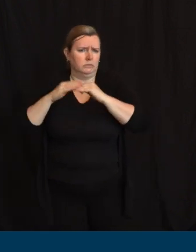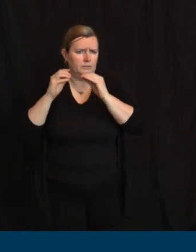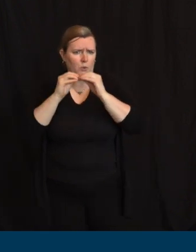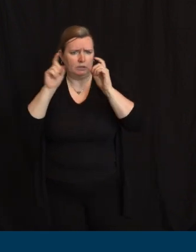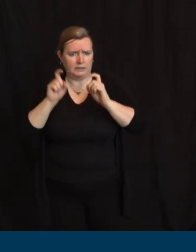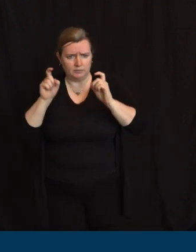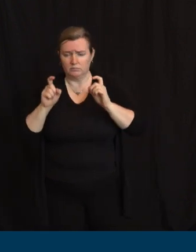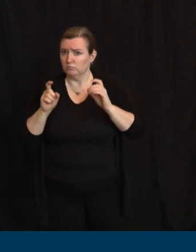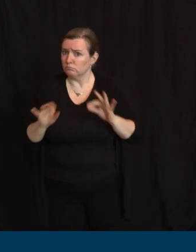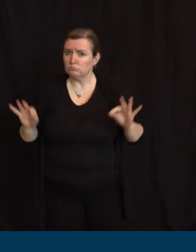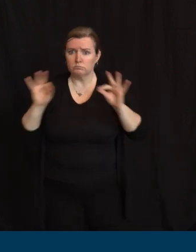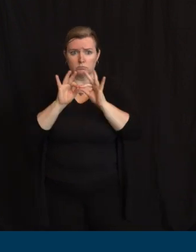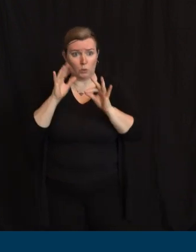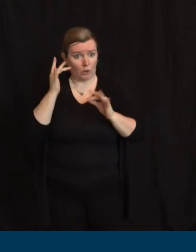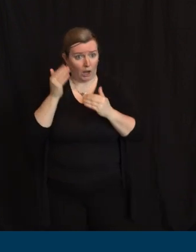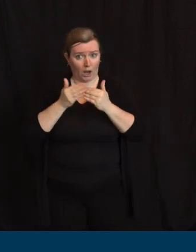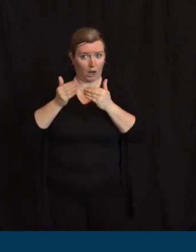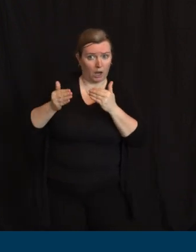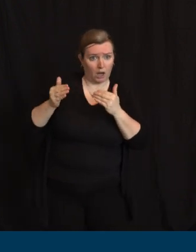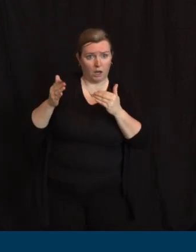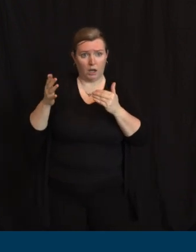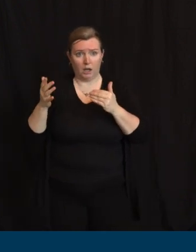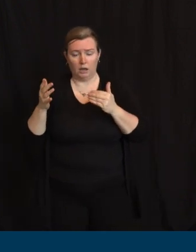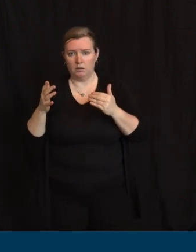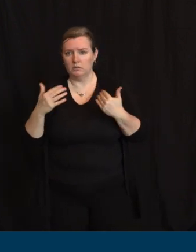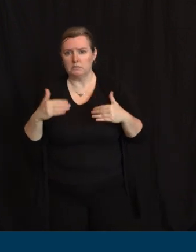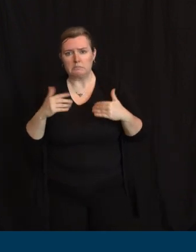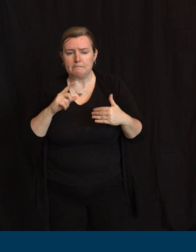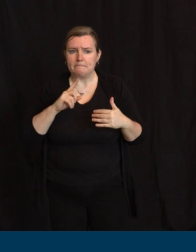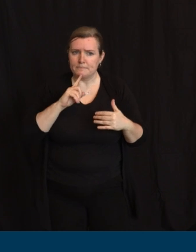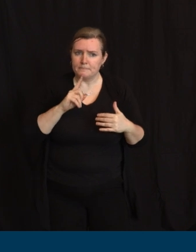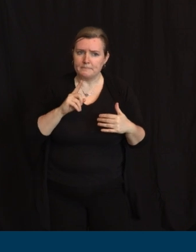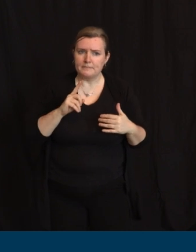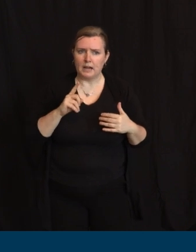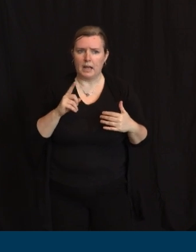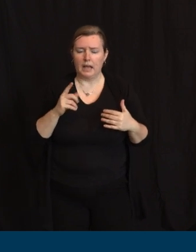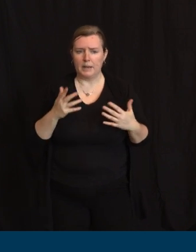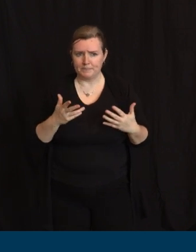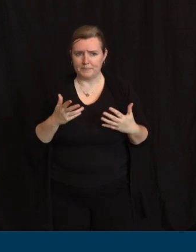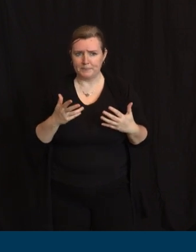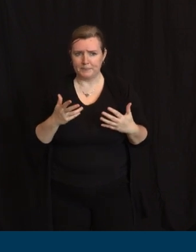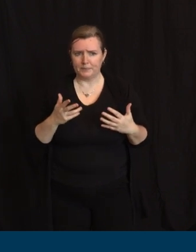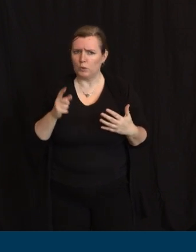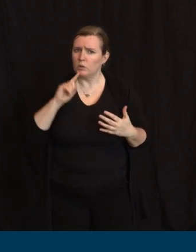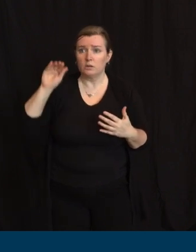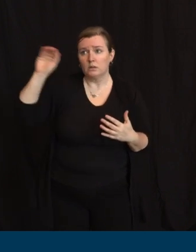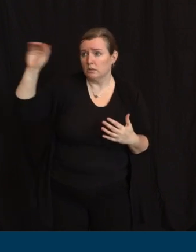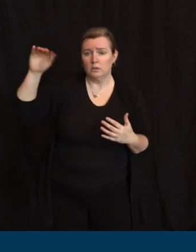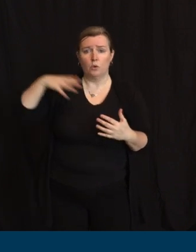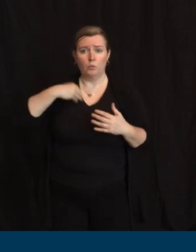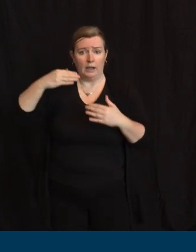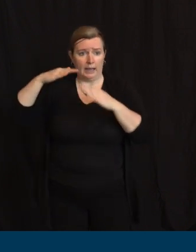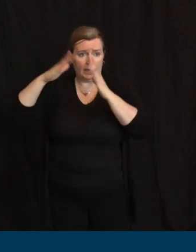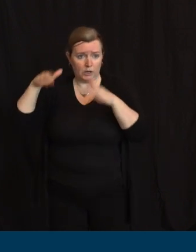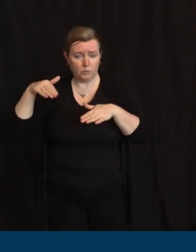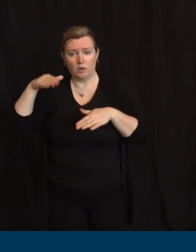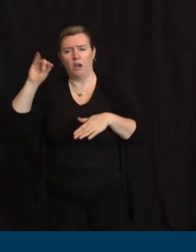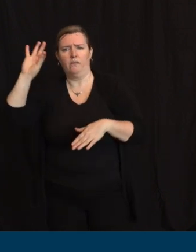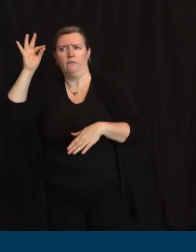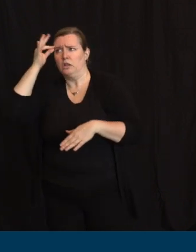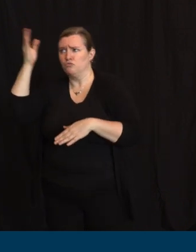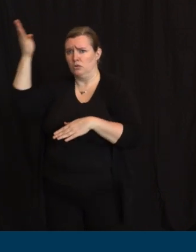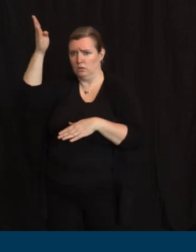move forward. I continue to press this case in my conversations with the White House and our other federal partners, both on my own